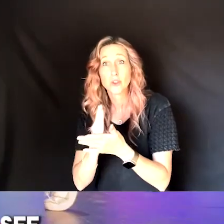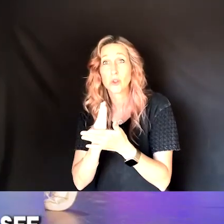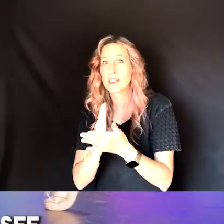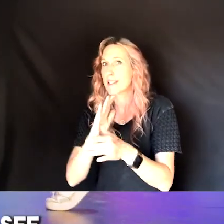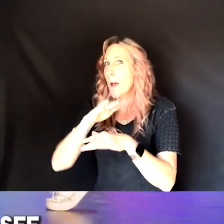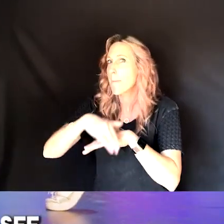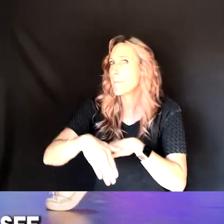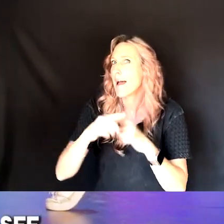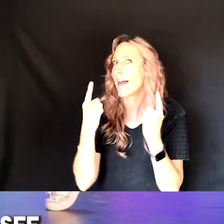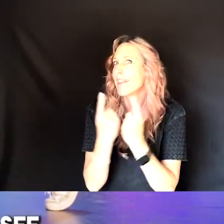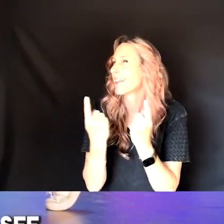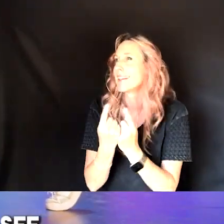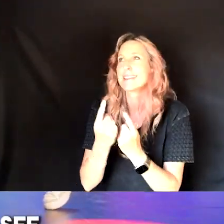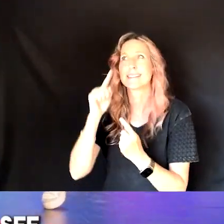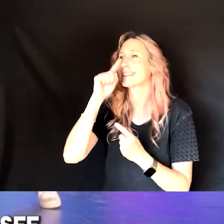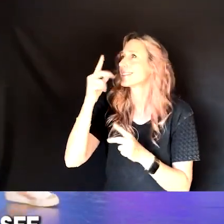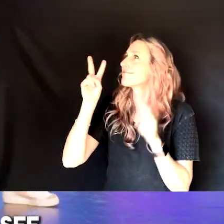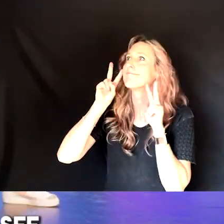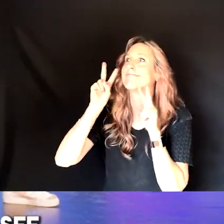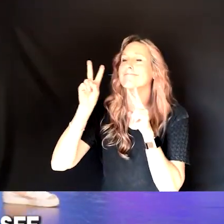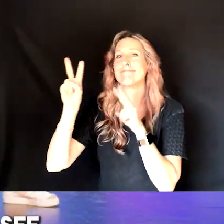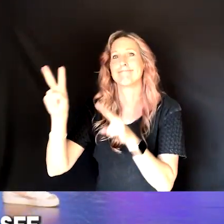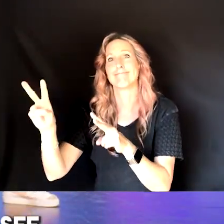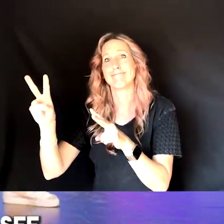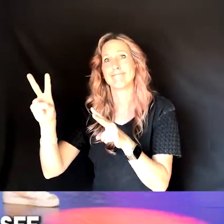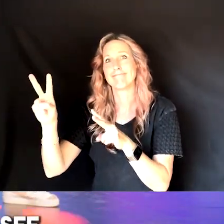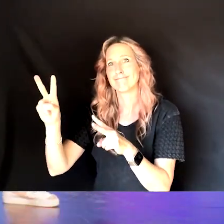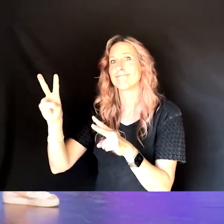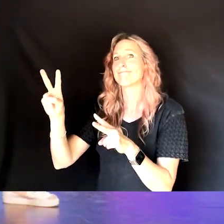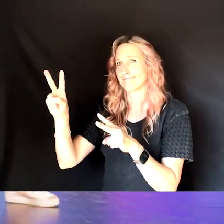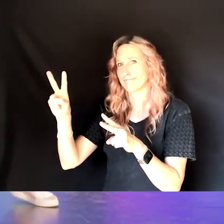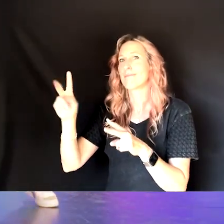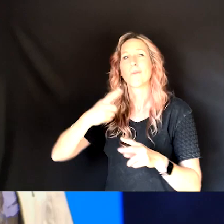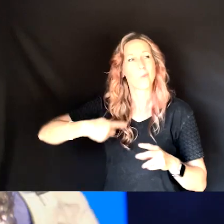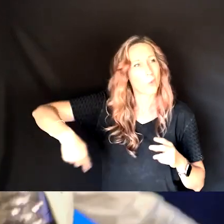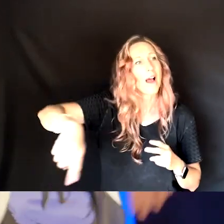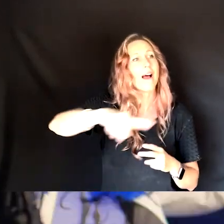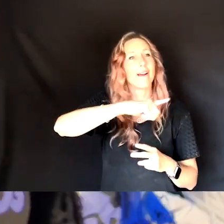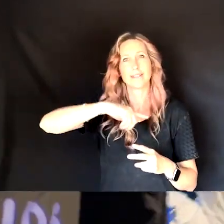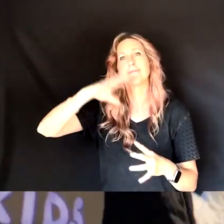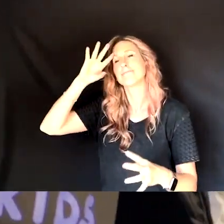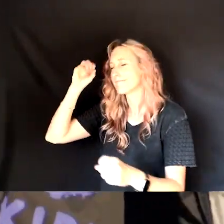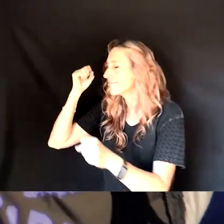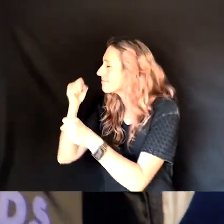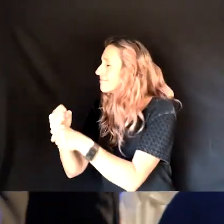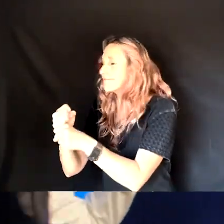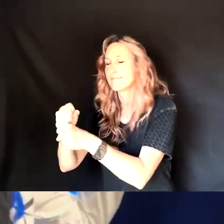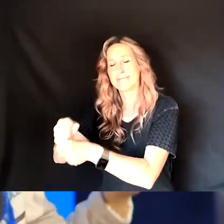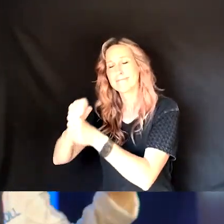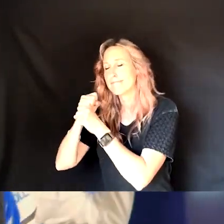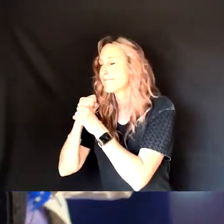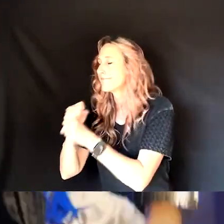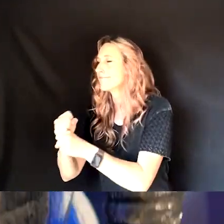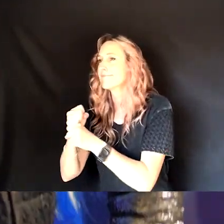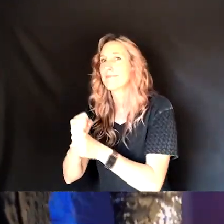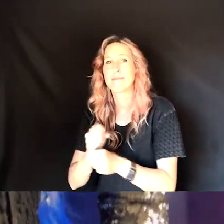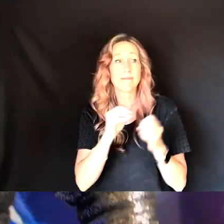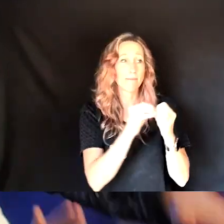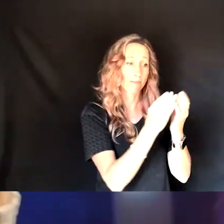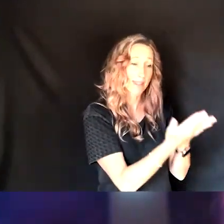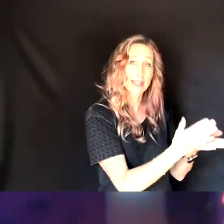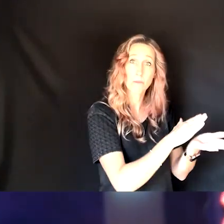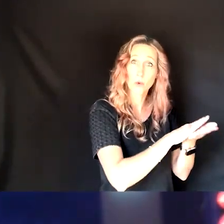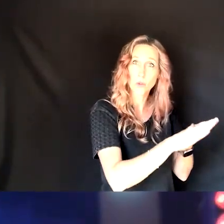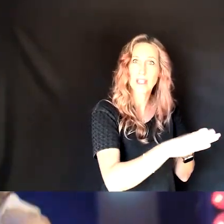and assurance about what we do not see. We are about faith. We are about